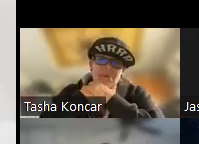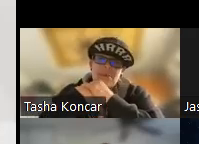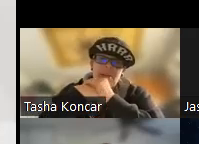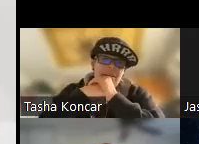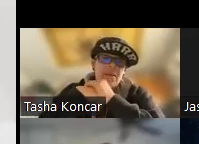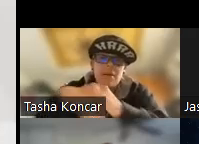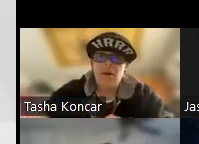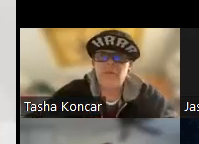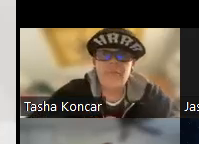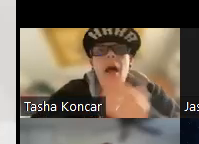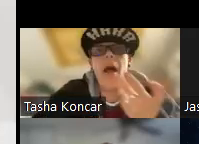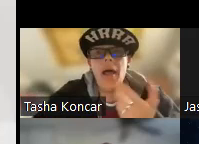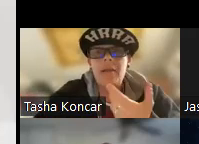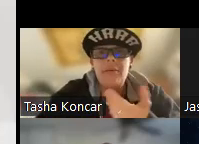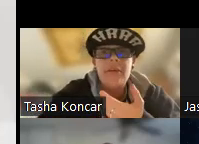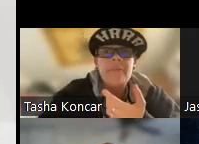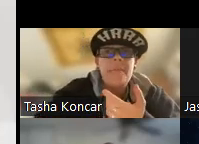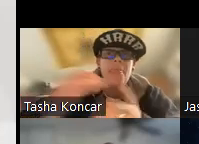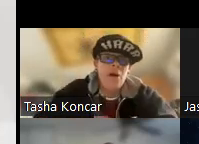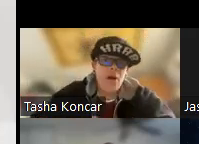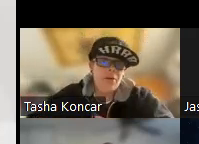I can't hear you, girl. You're on mute.